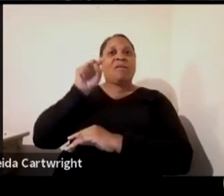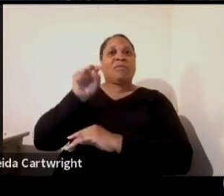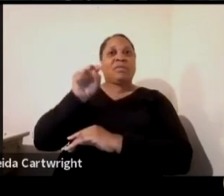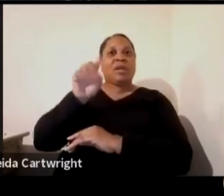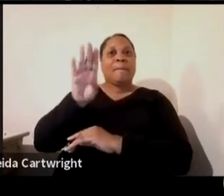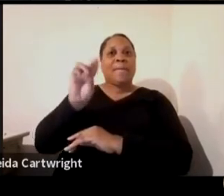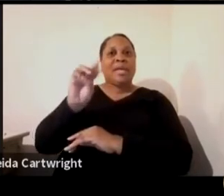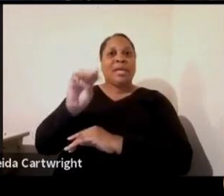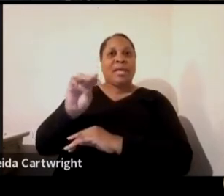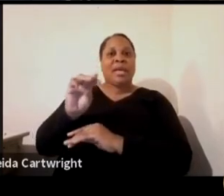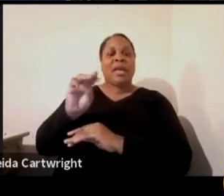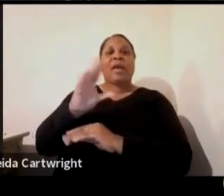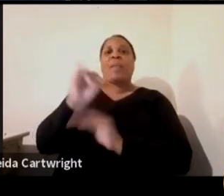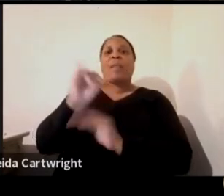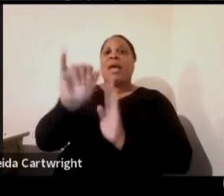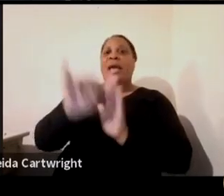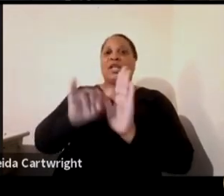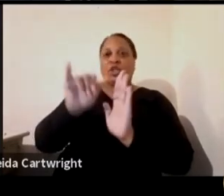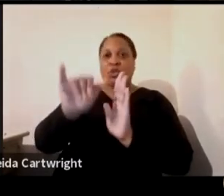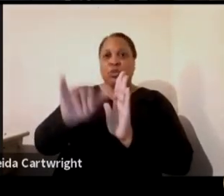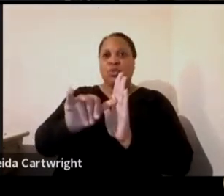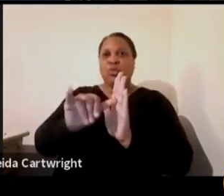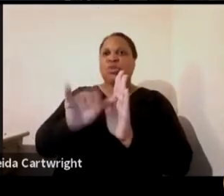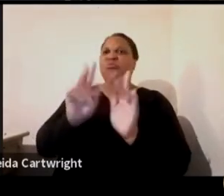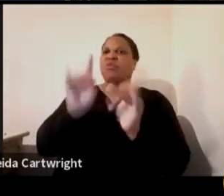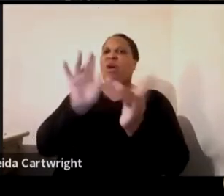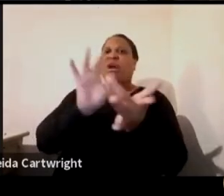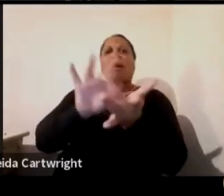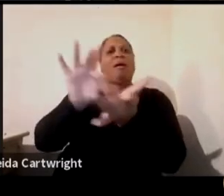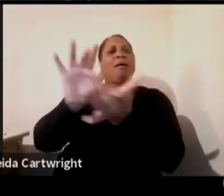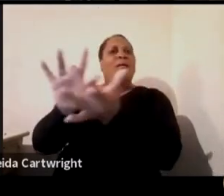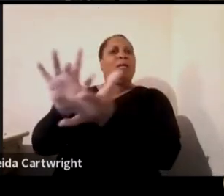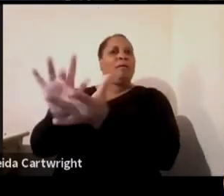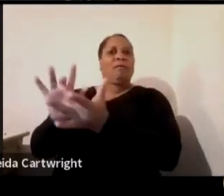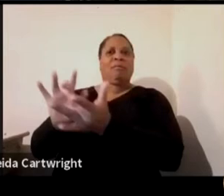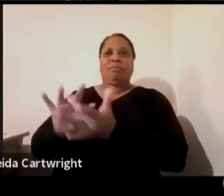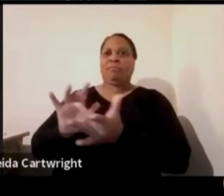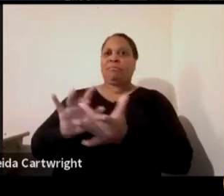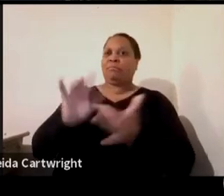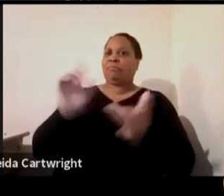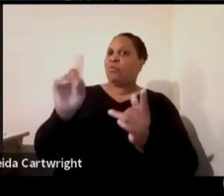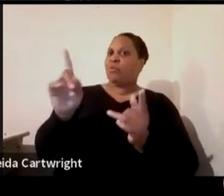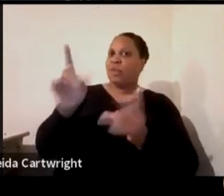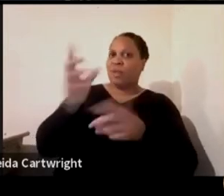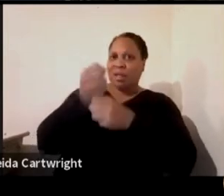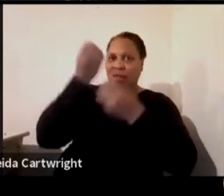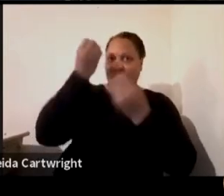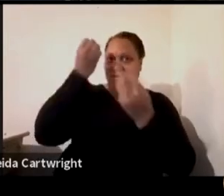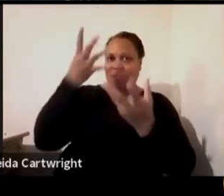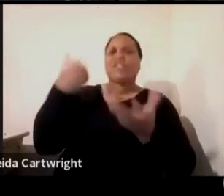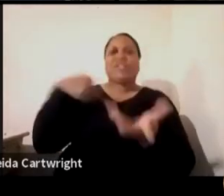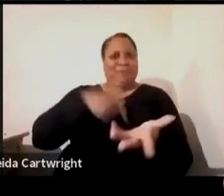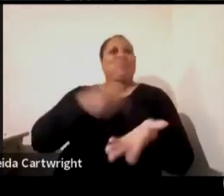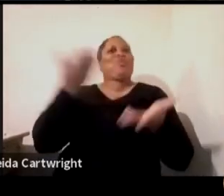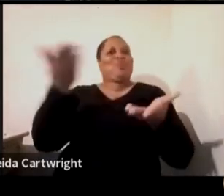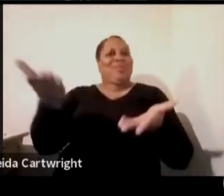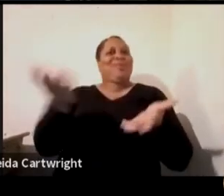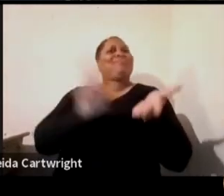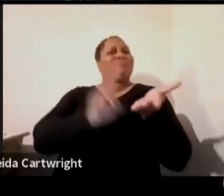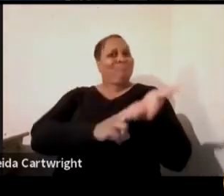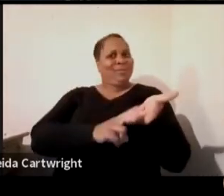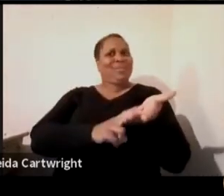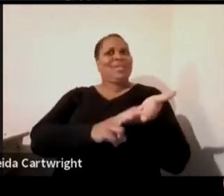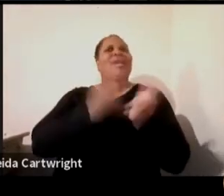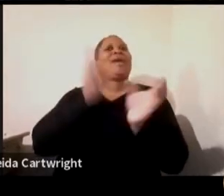YouTube. So we're trying to reach people wherever they are, wherever they get their information, we will be there. So sign up, join